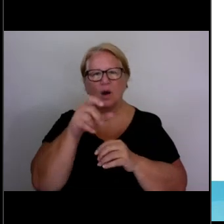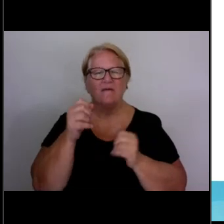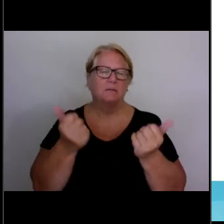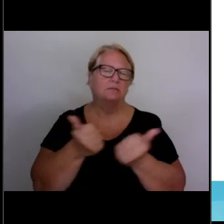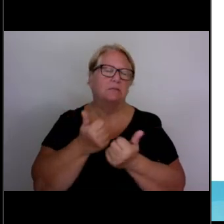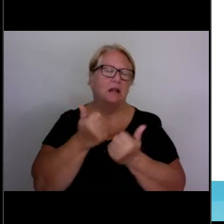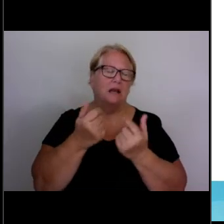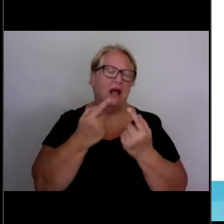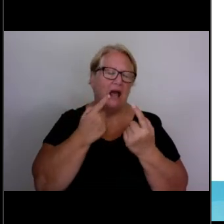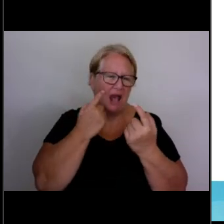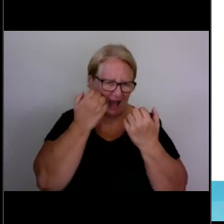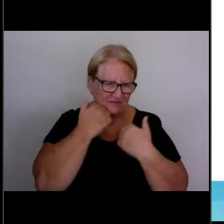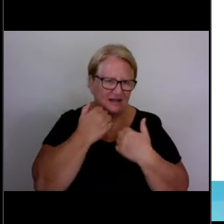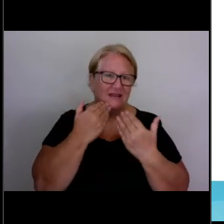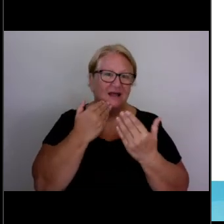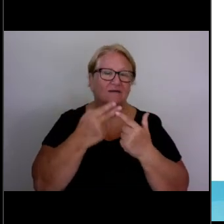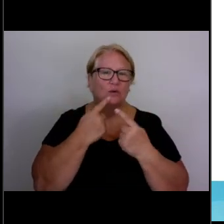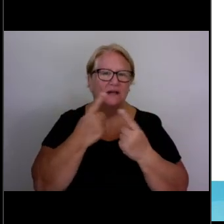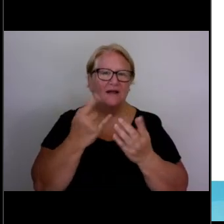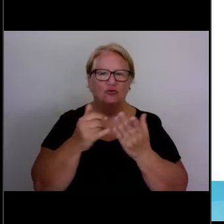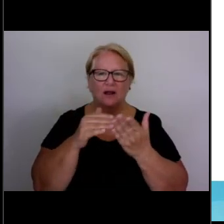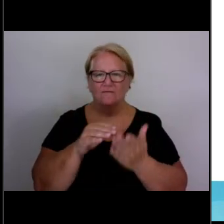thank you for sharing, Martin. That's really helpful.